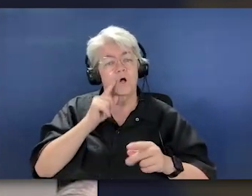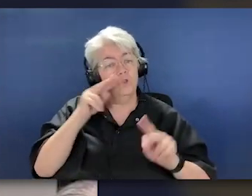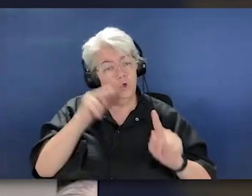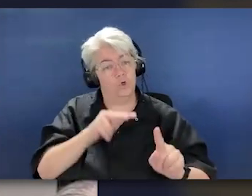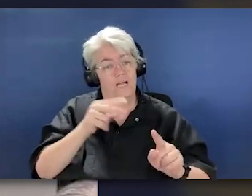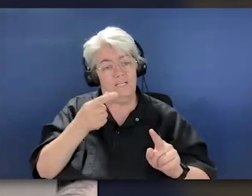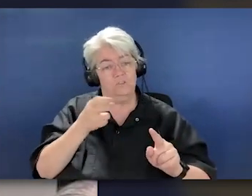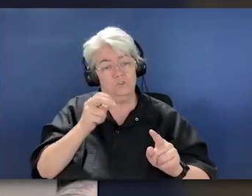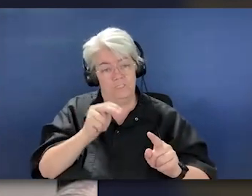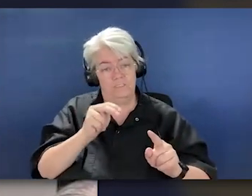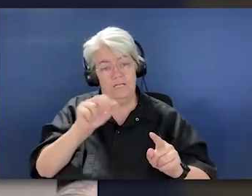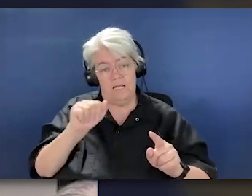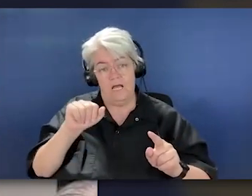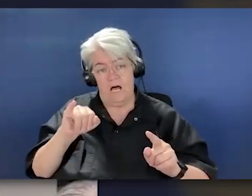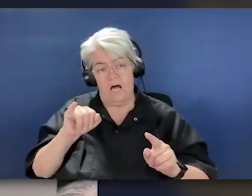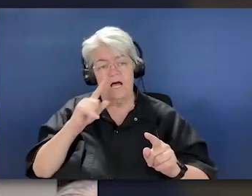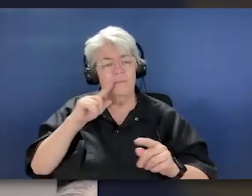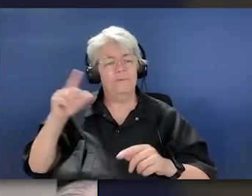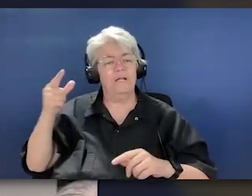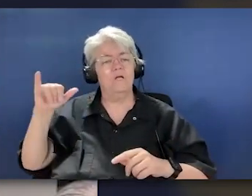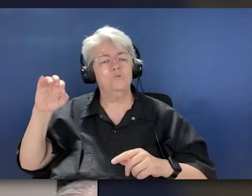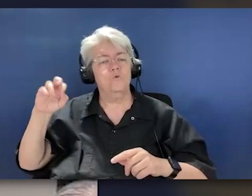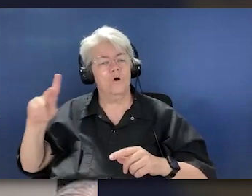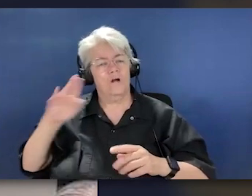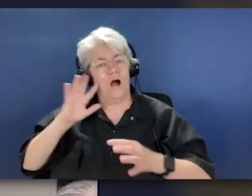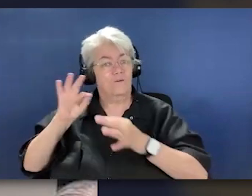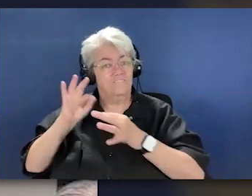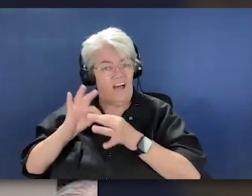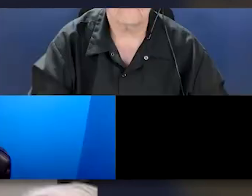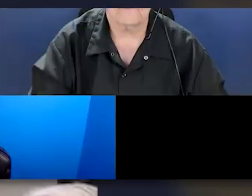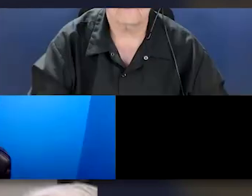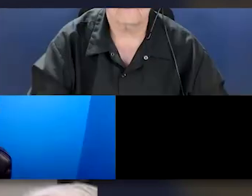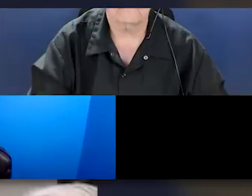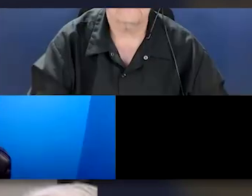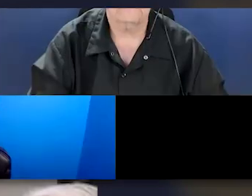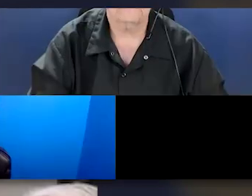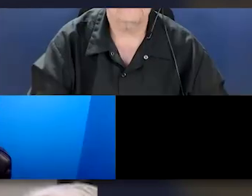with York's core values, especially values of social justice and equity.